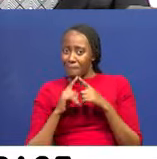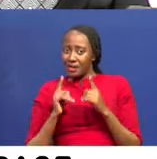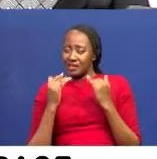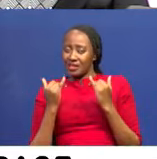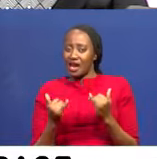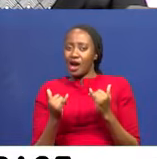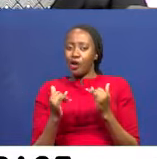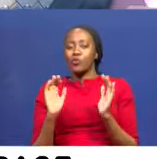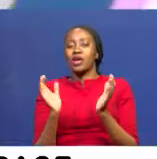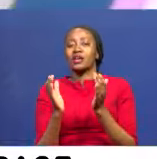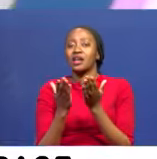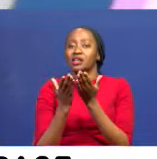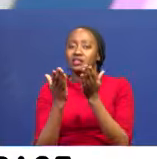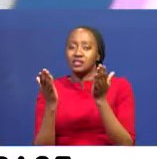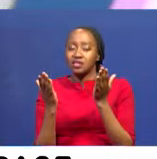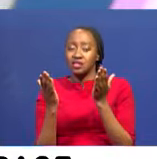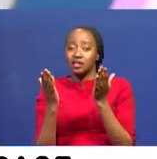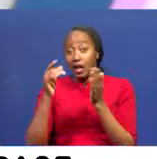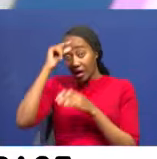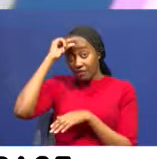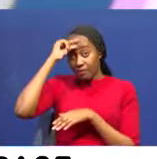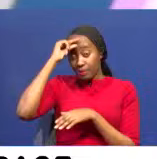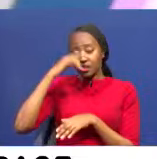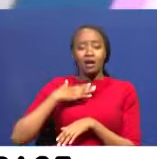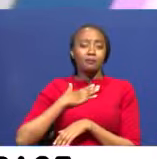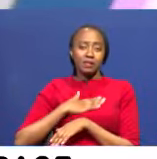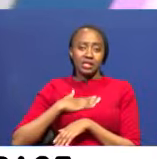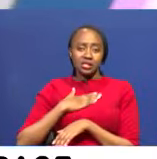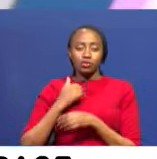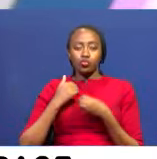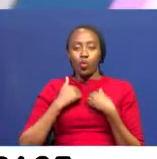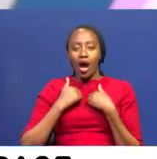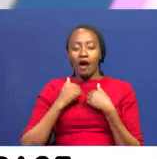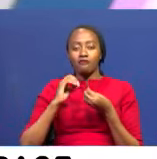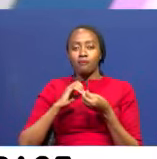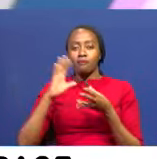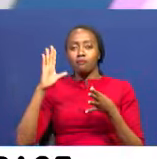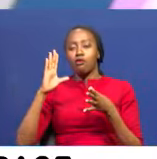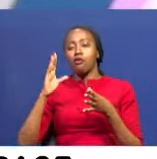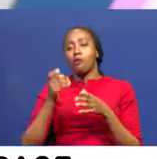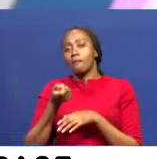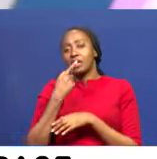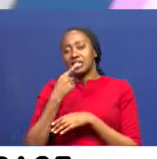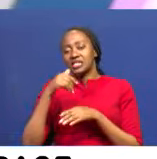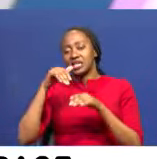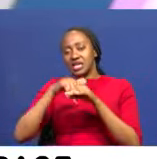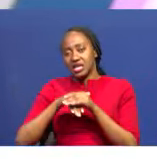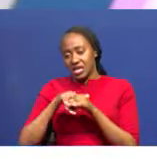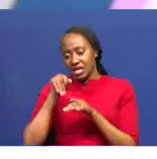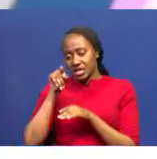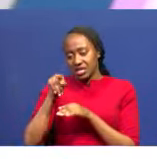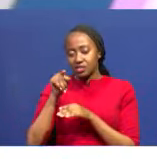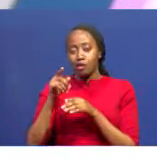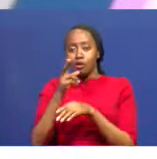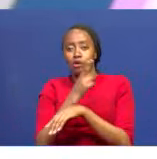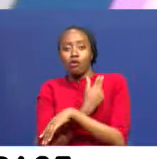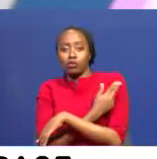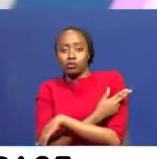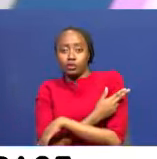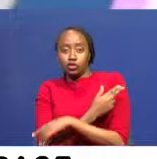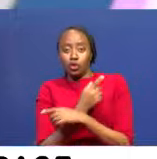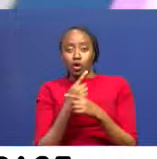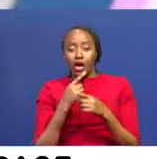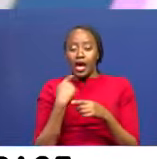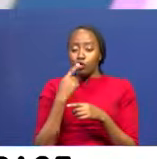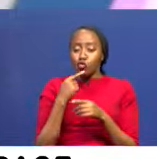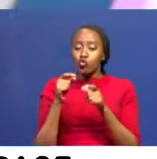why we're encouraging the government to have more medicines that they're stocking within their supply chain, as we're working from what they're stocking